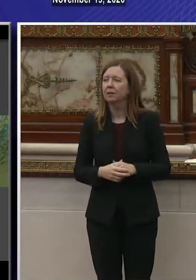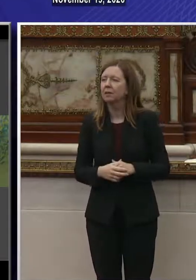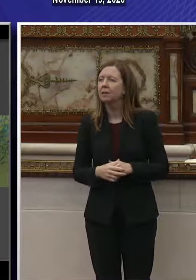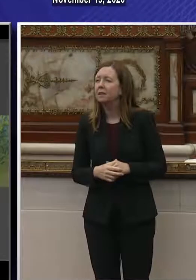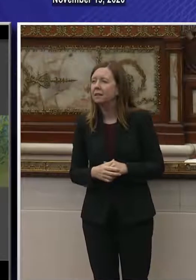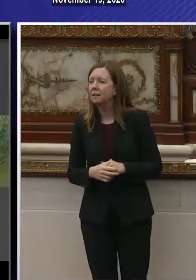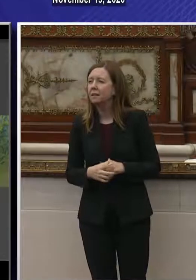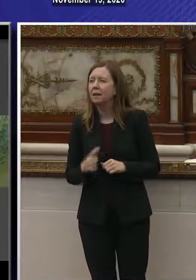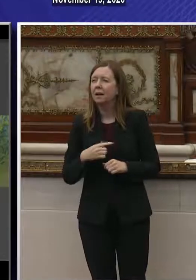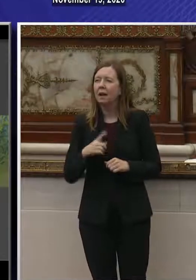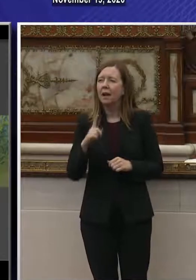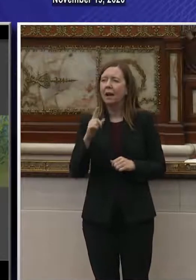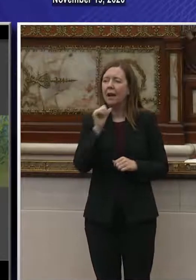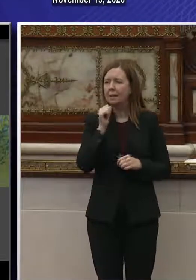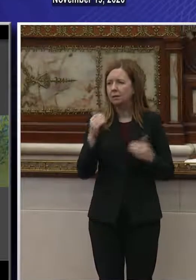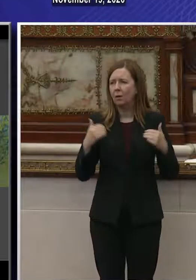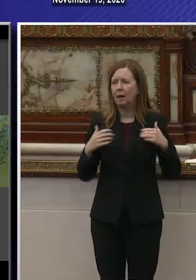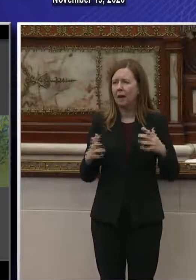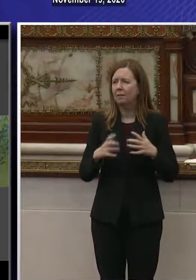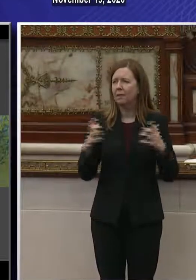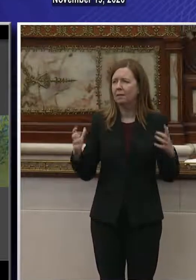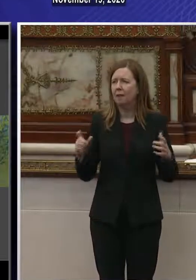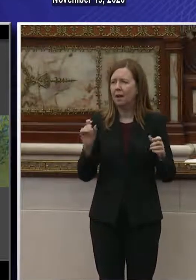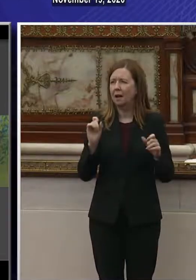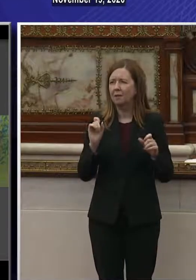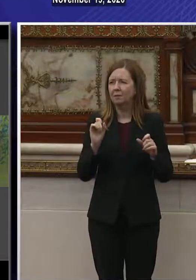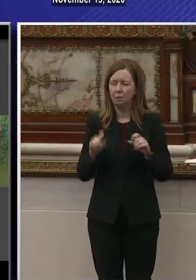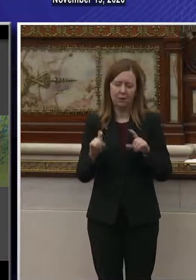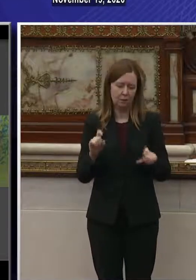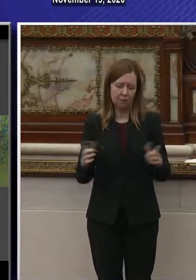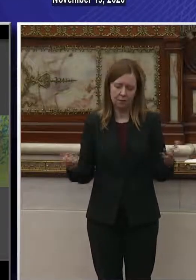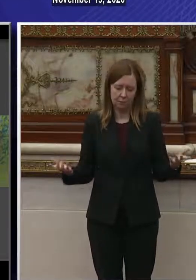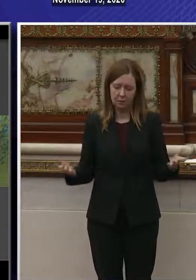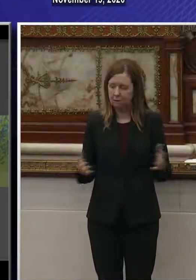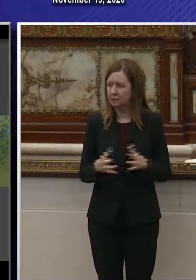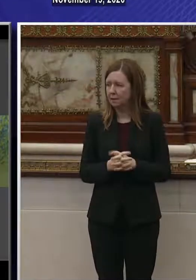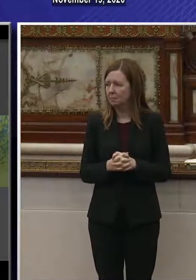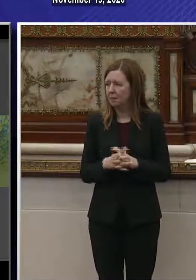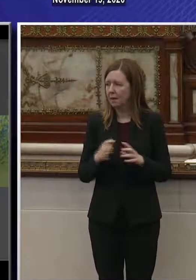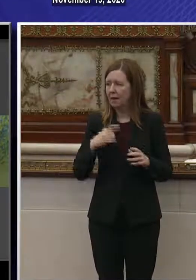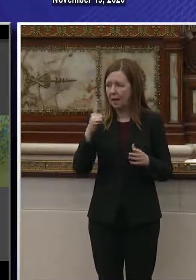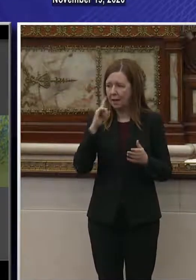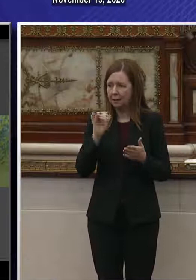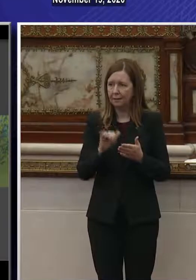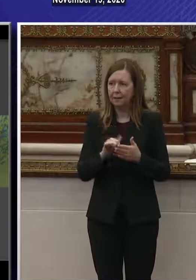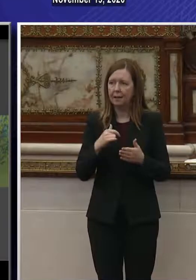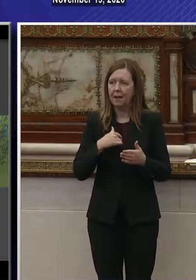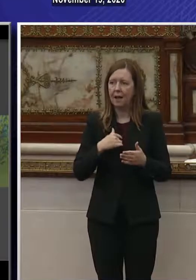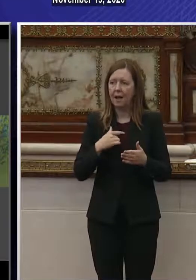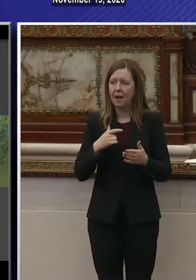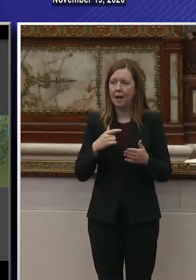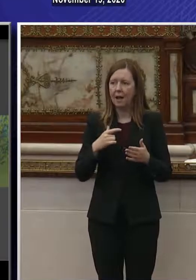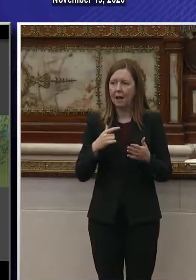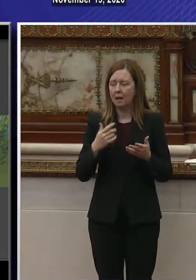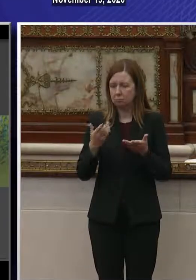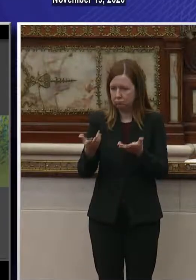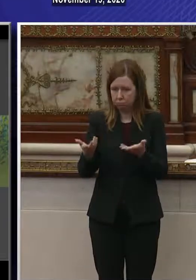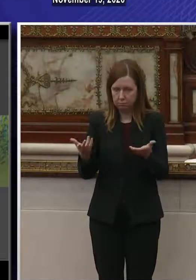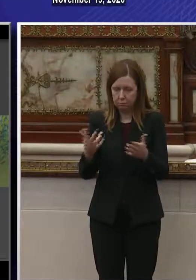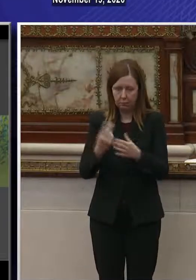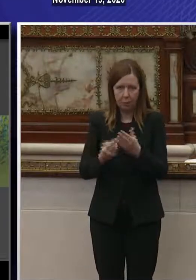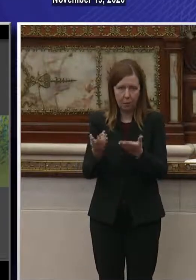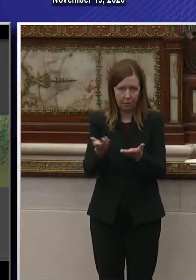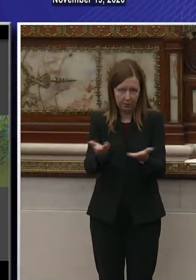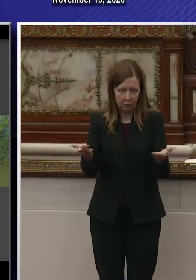know, I don't really have a lot of questions. I do, you know, think that I'm certainly deferring to both of